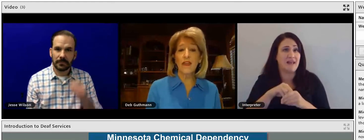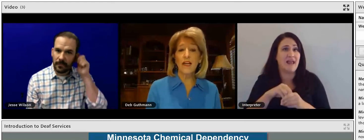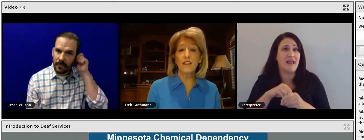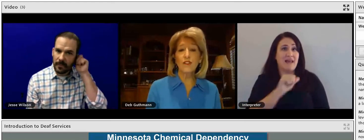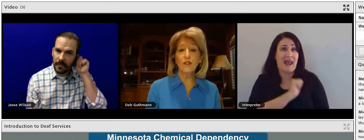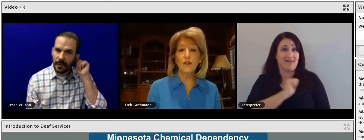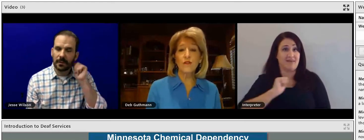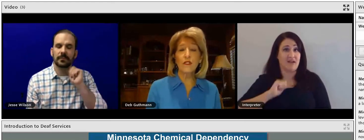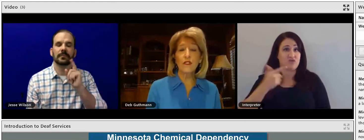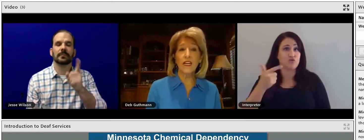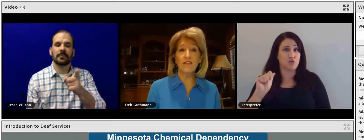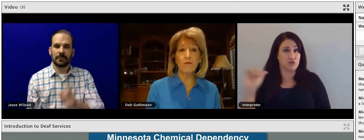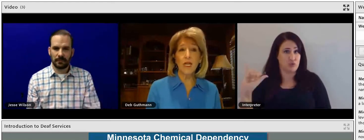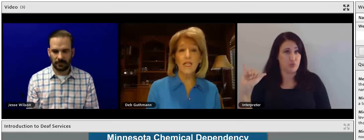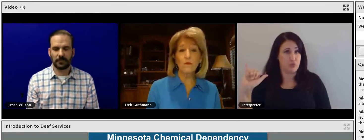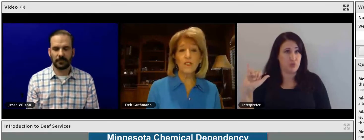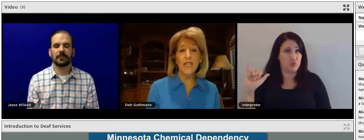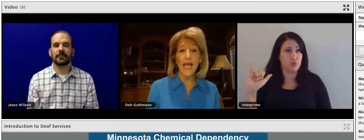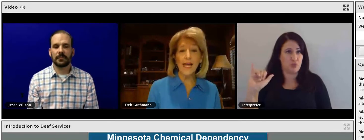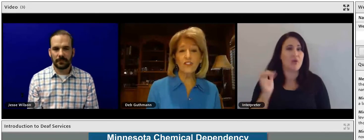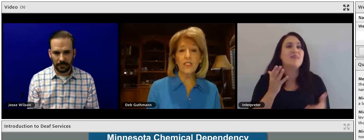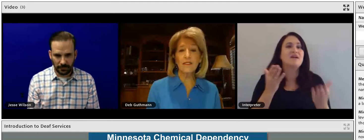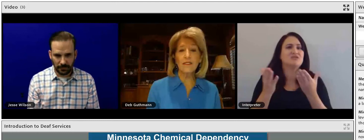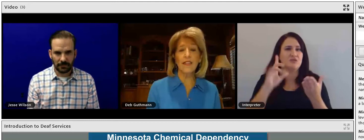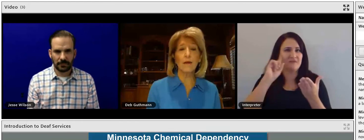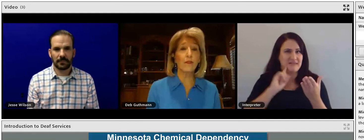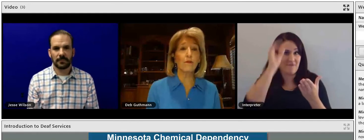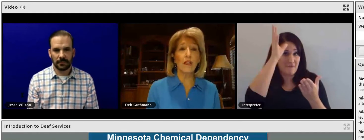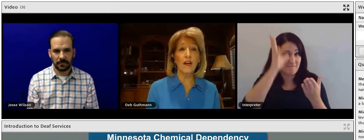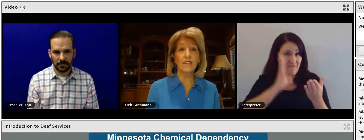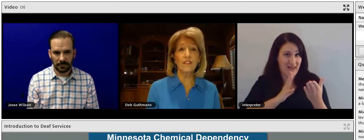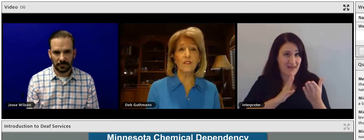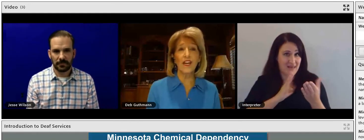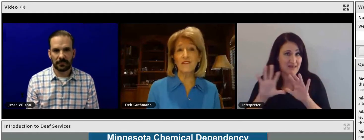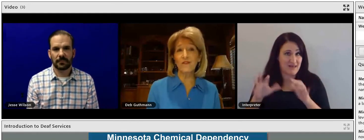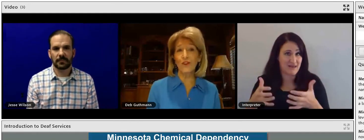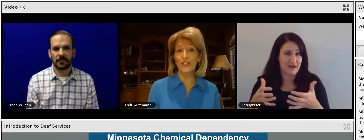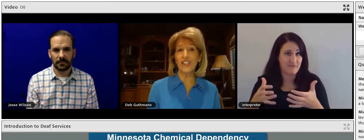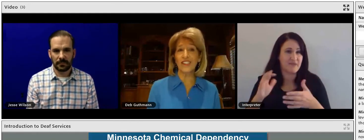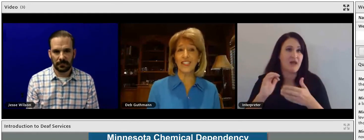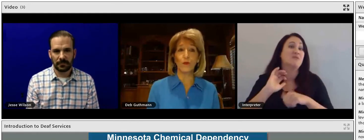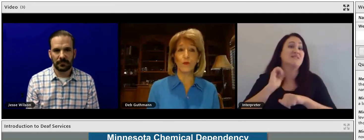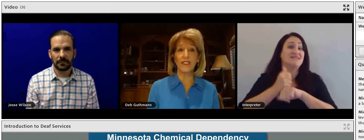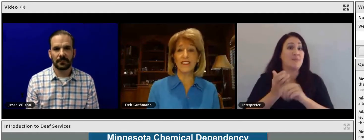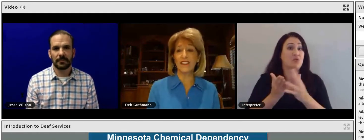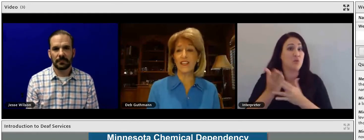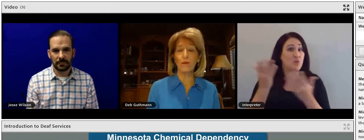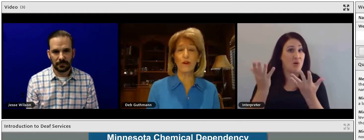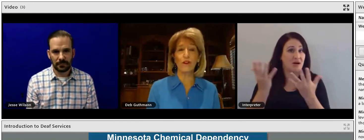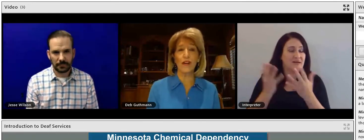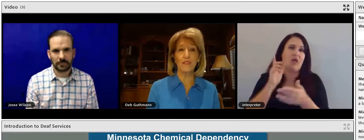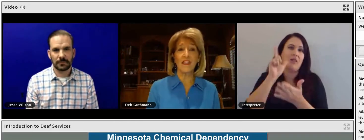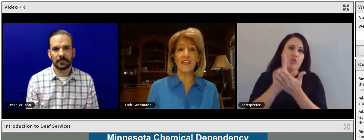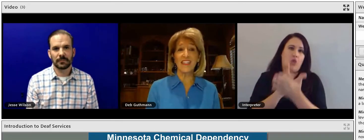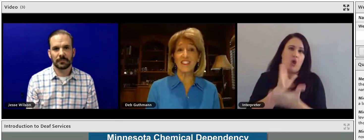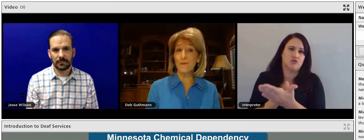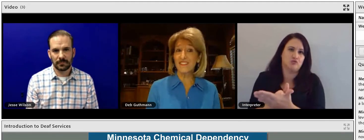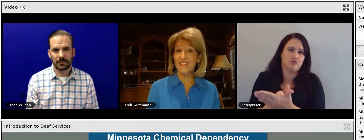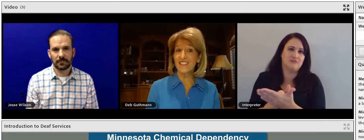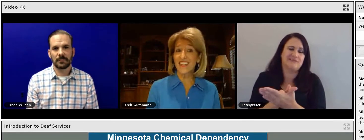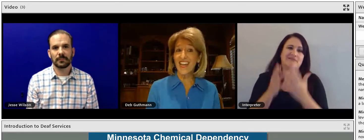Atlanta, Georgia that serves deaf men and was actually set up through a lawsuit. Unfortunately, we see that